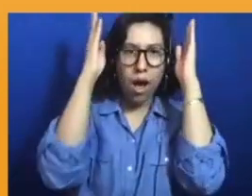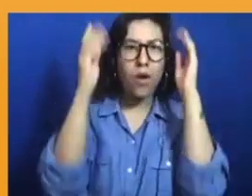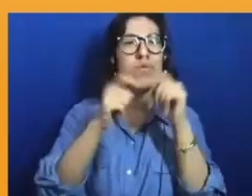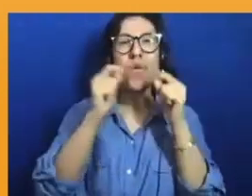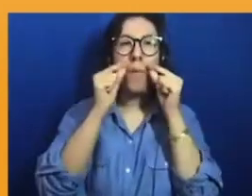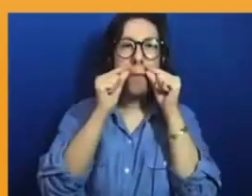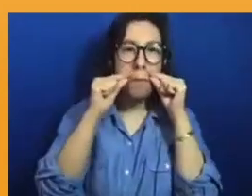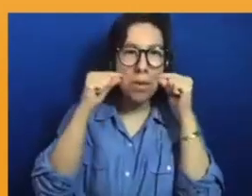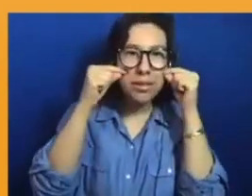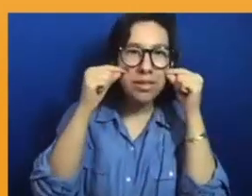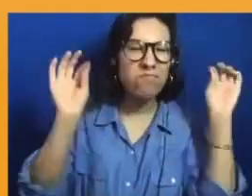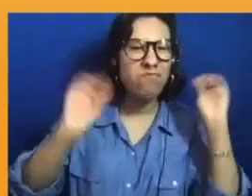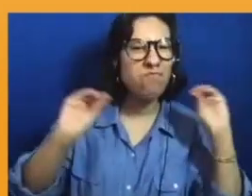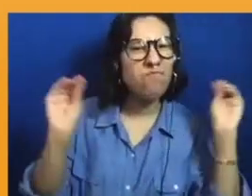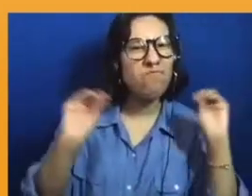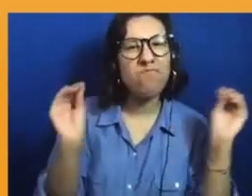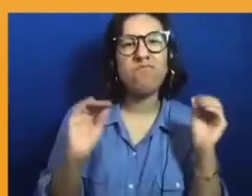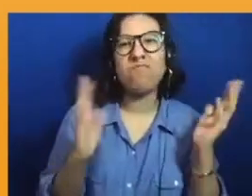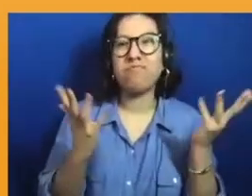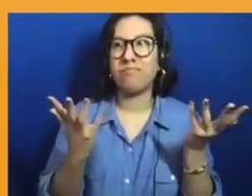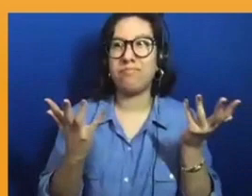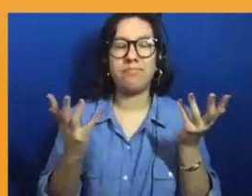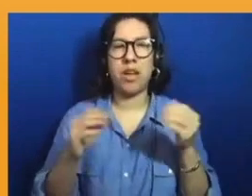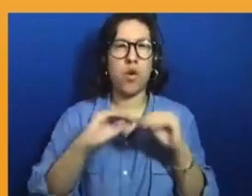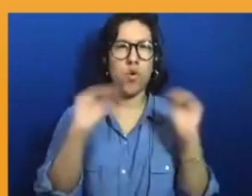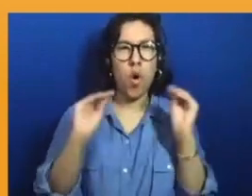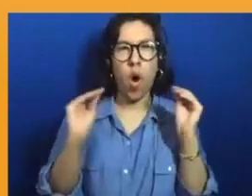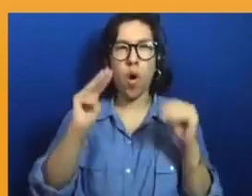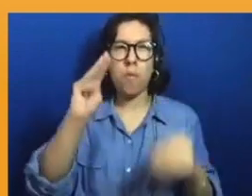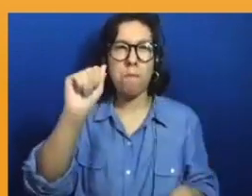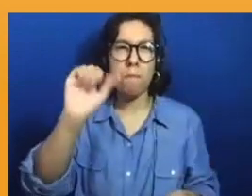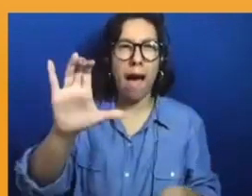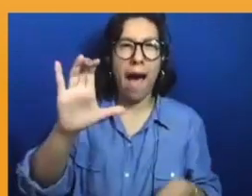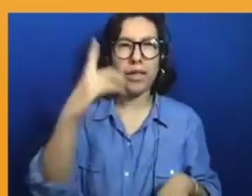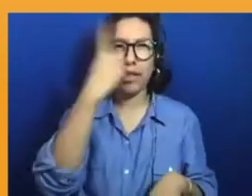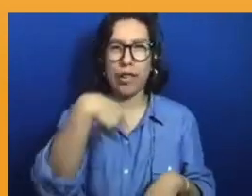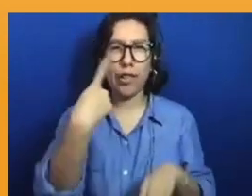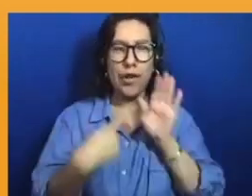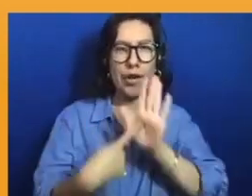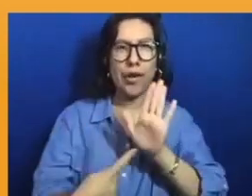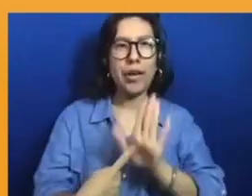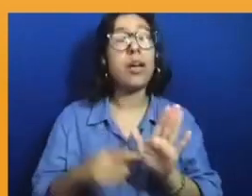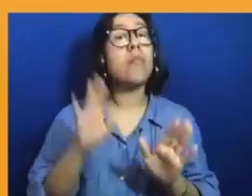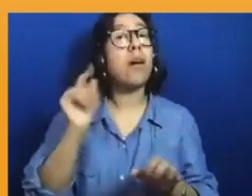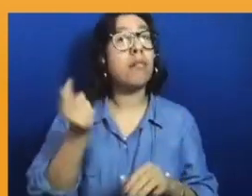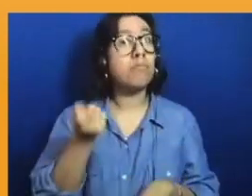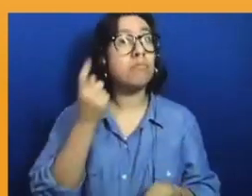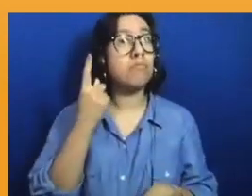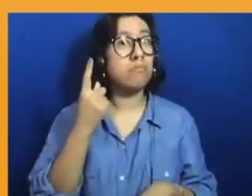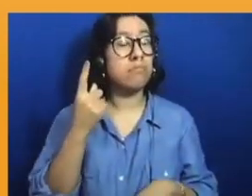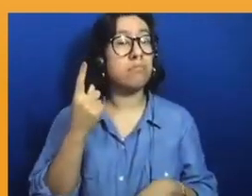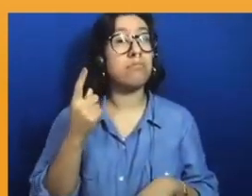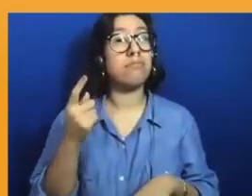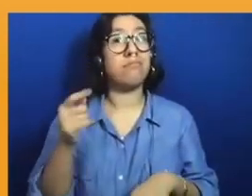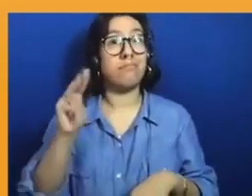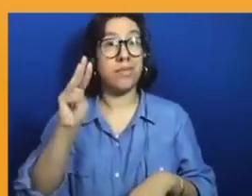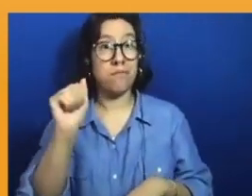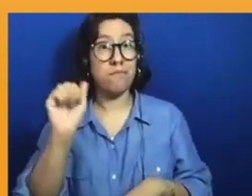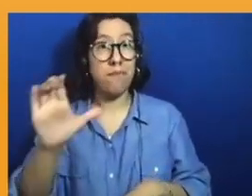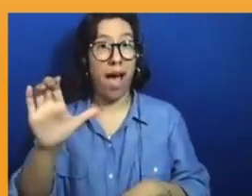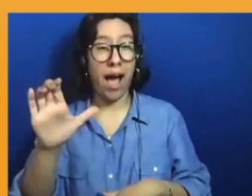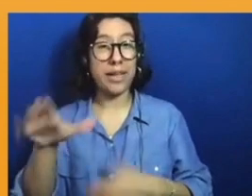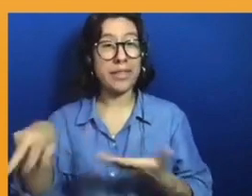and I don't have any of those masculine features, but somehow the masculinity of